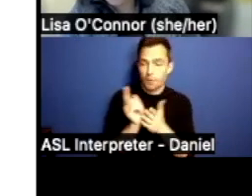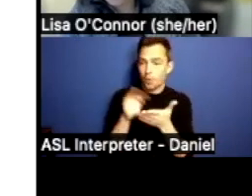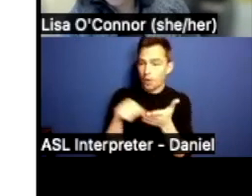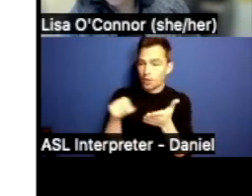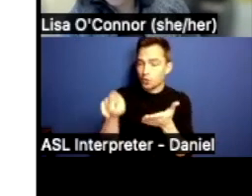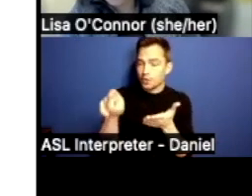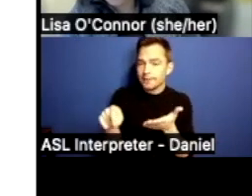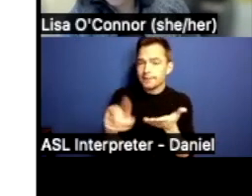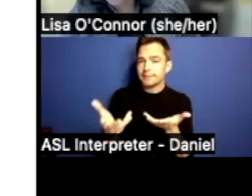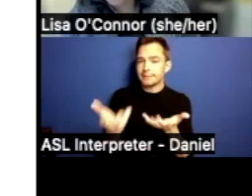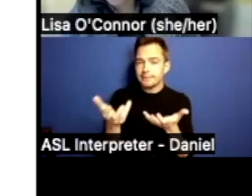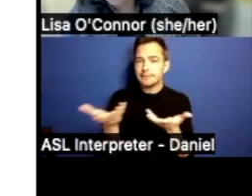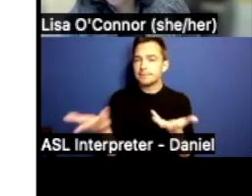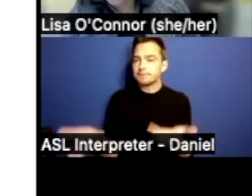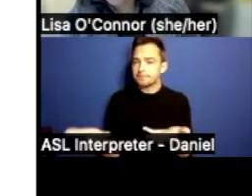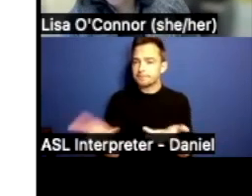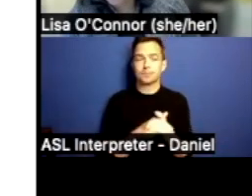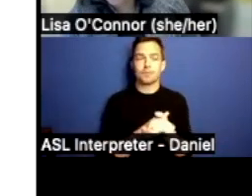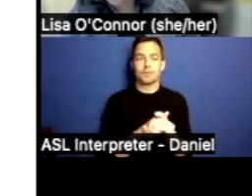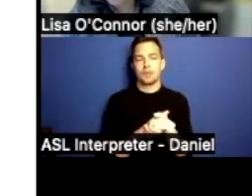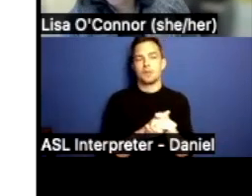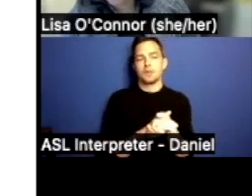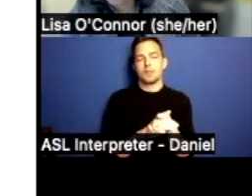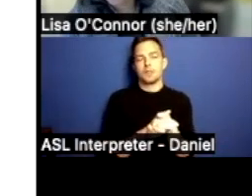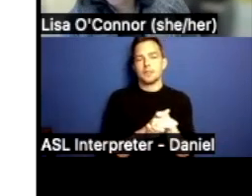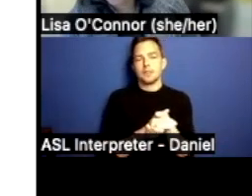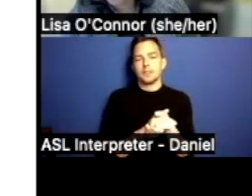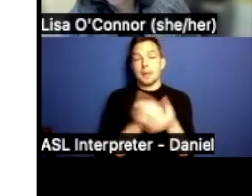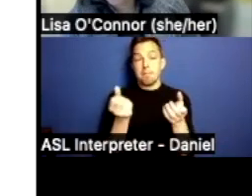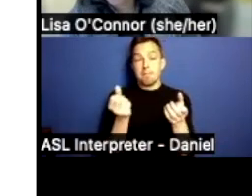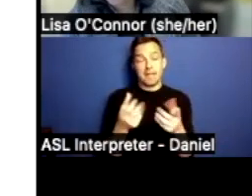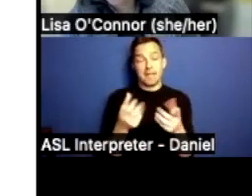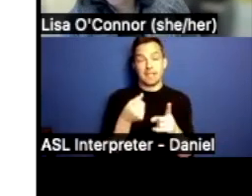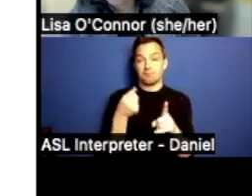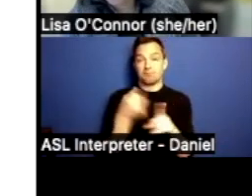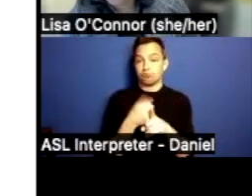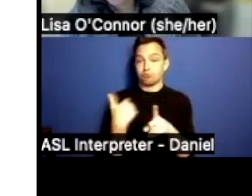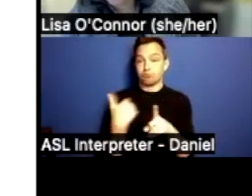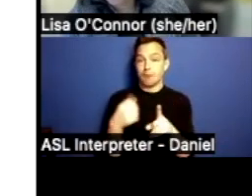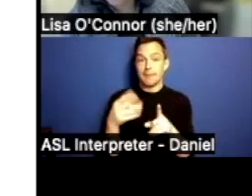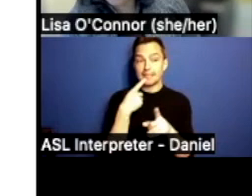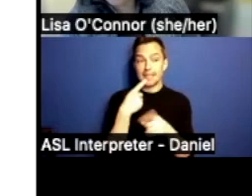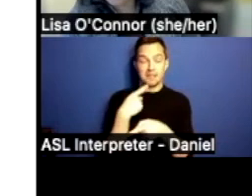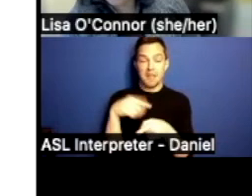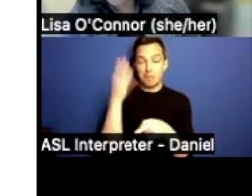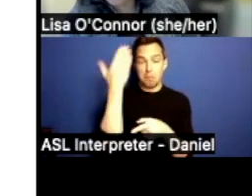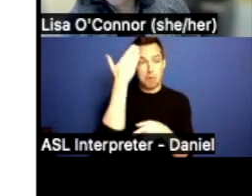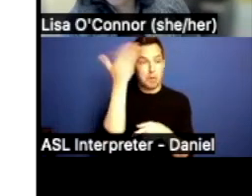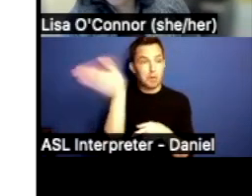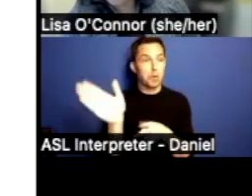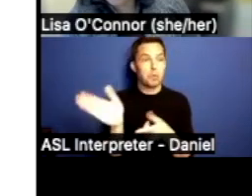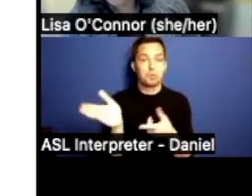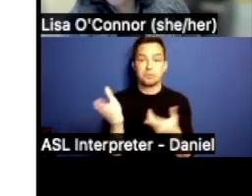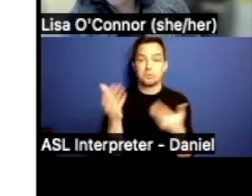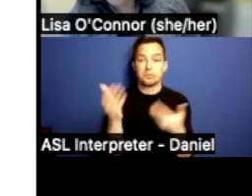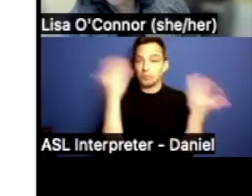need? I think strikingly, many said they simply didn't know. They said things like, how could I